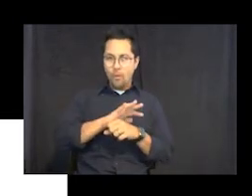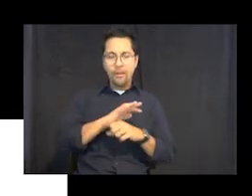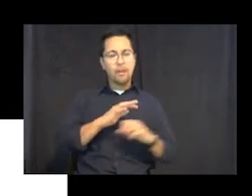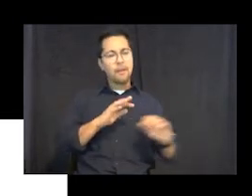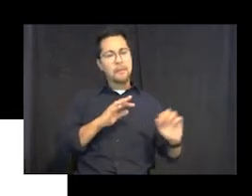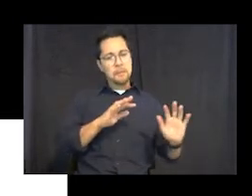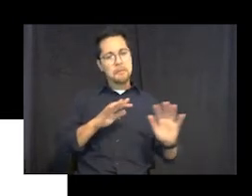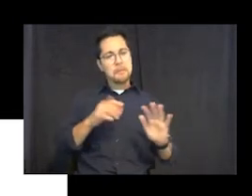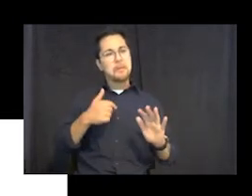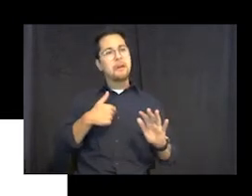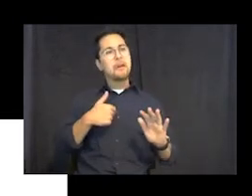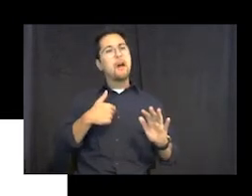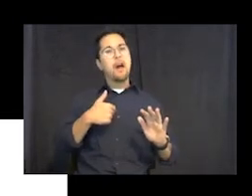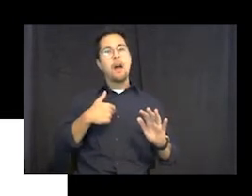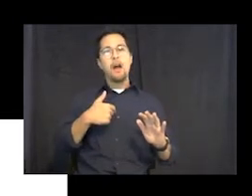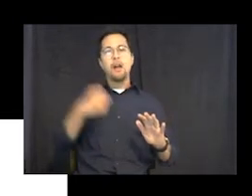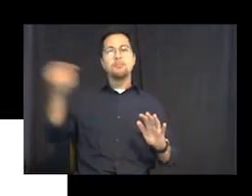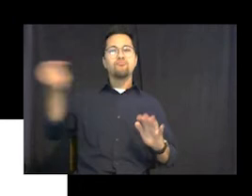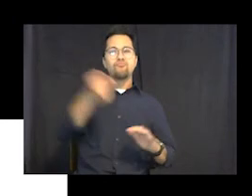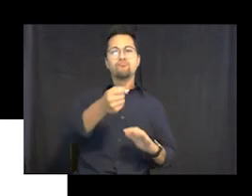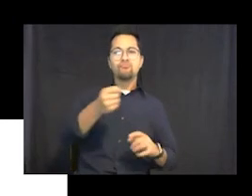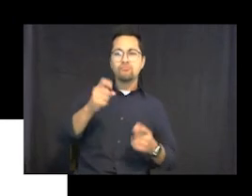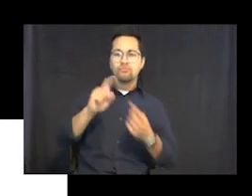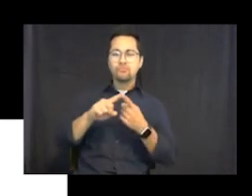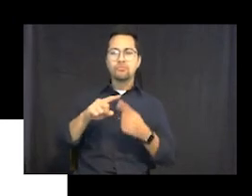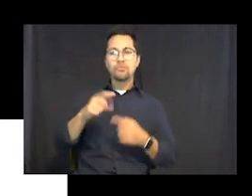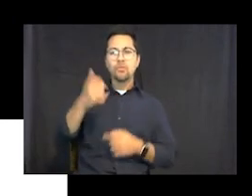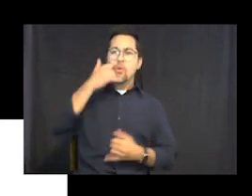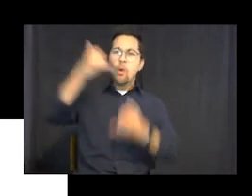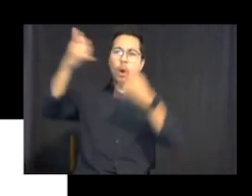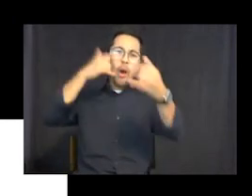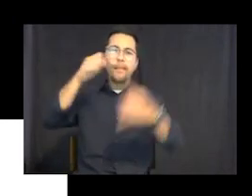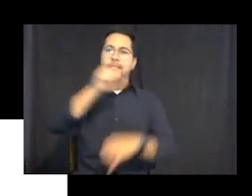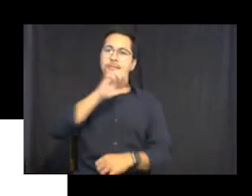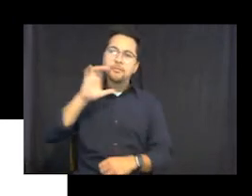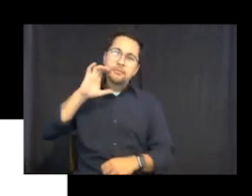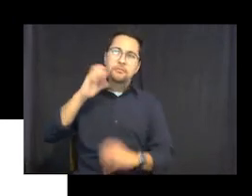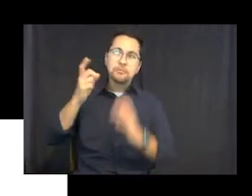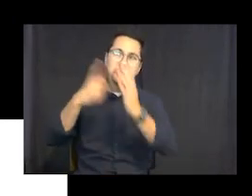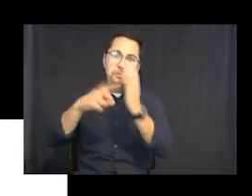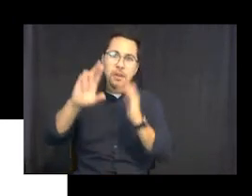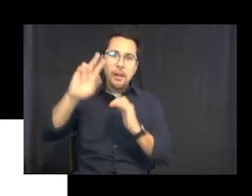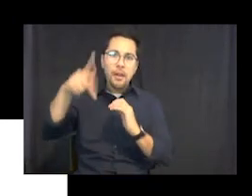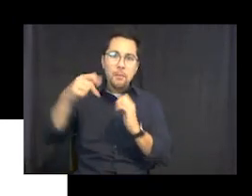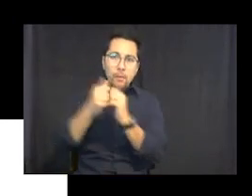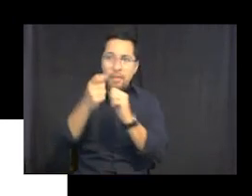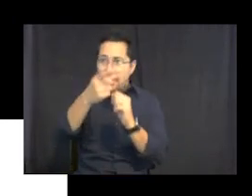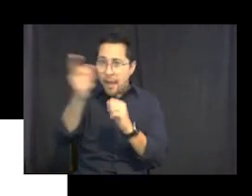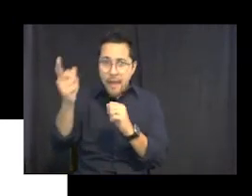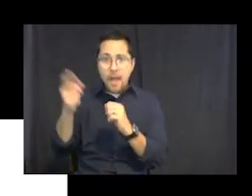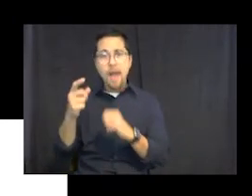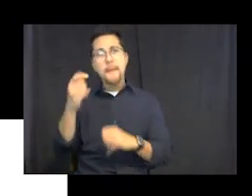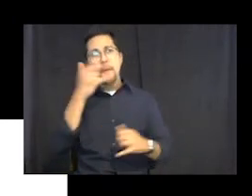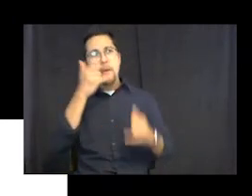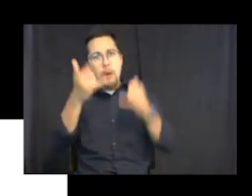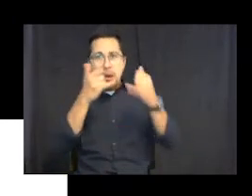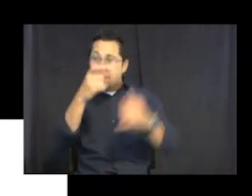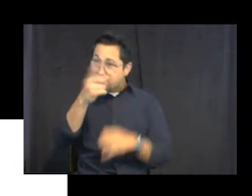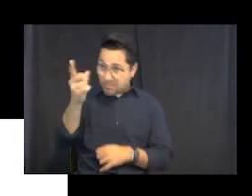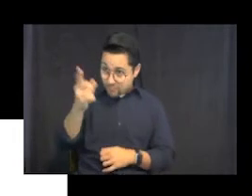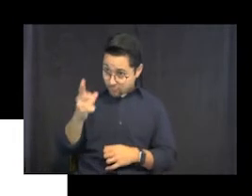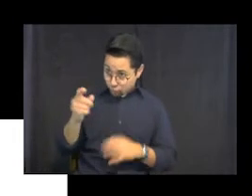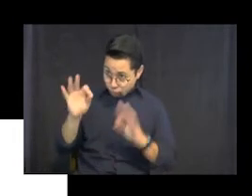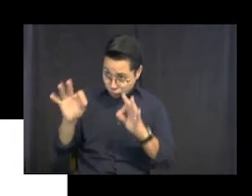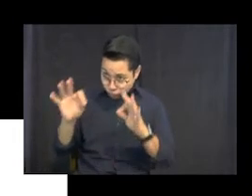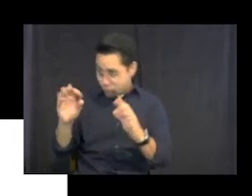I got assigned to calling our seniors and checking up on them, and making phone calls to make sure that they were okay.